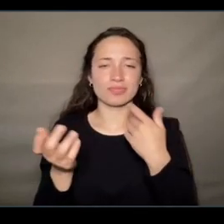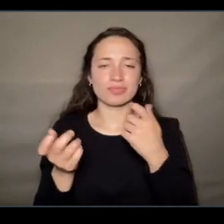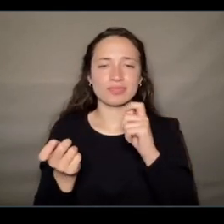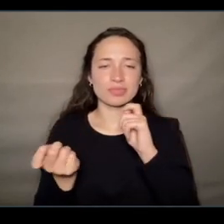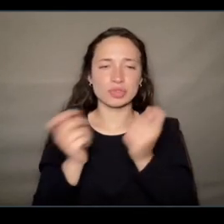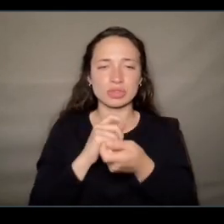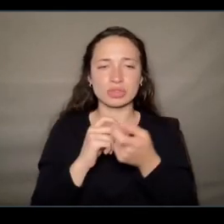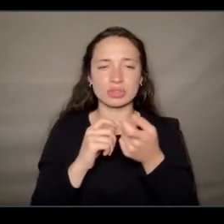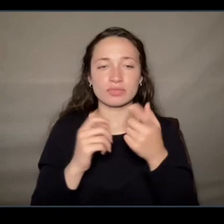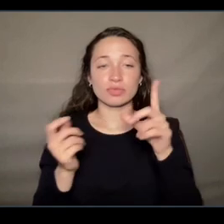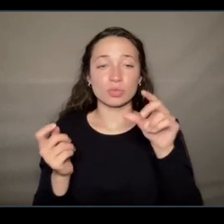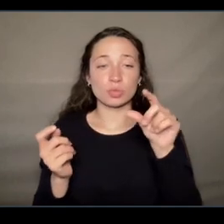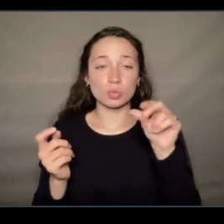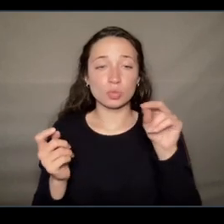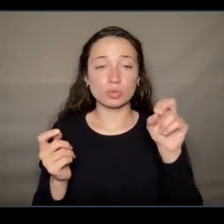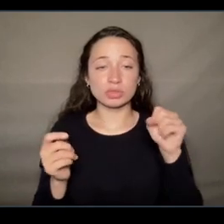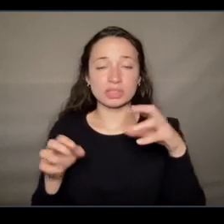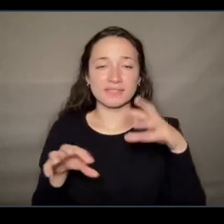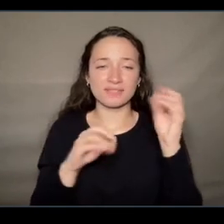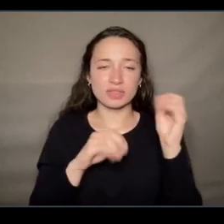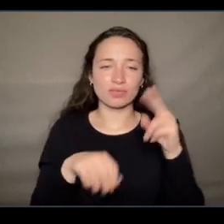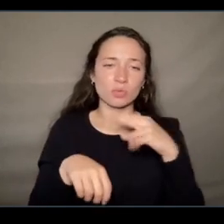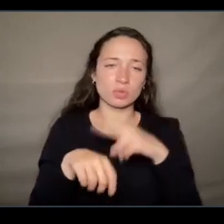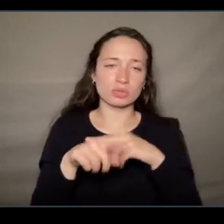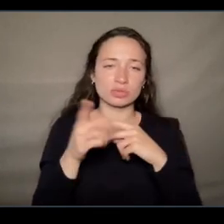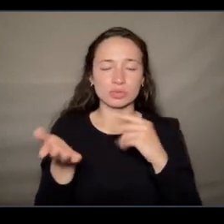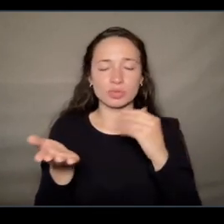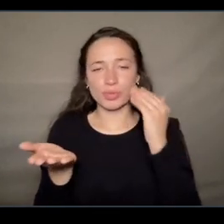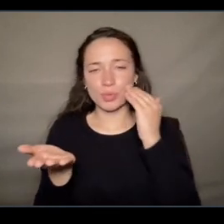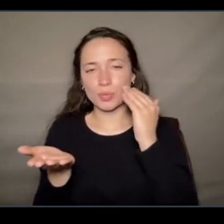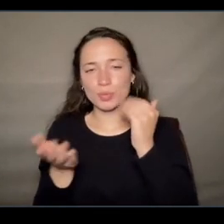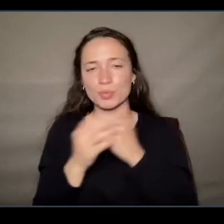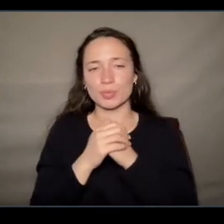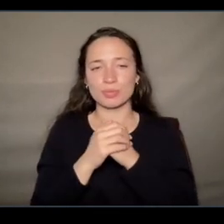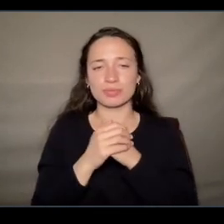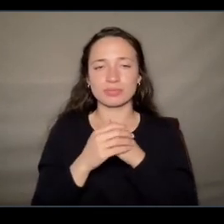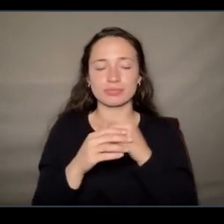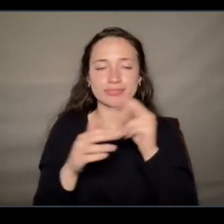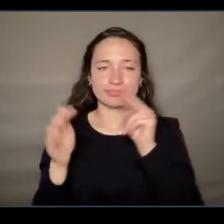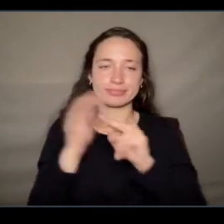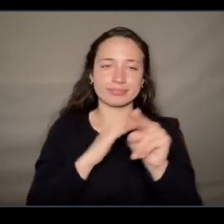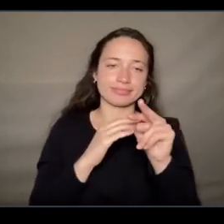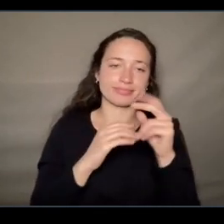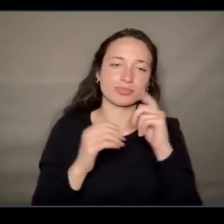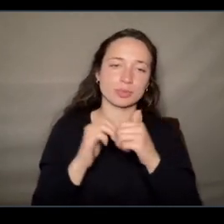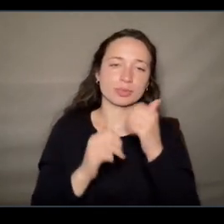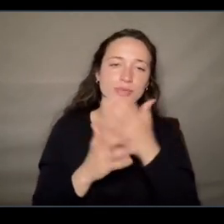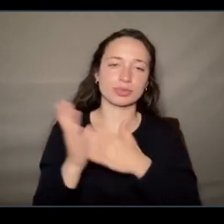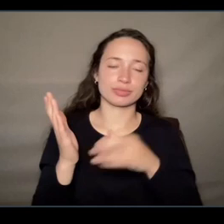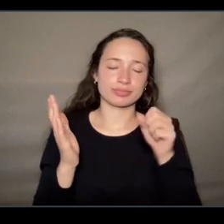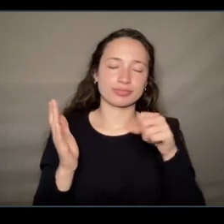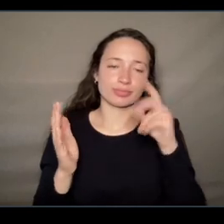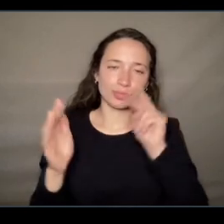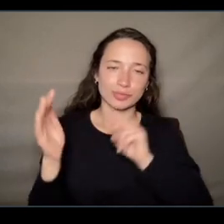And, you know, there's the change of the loons are leaving, of course, you know, and this is predictable for the most part.